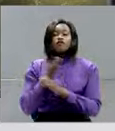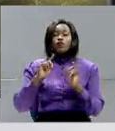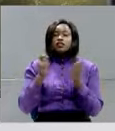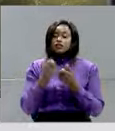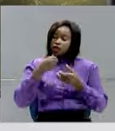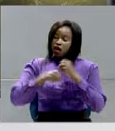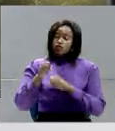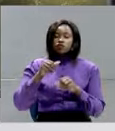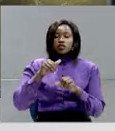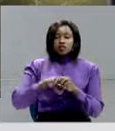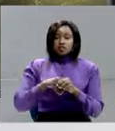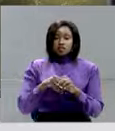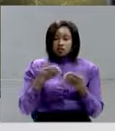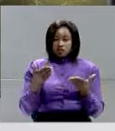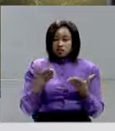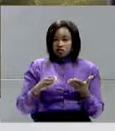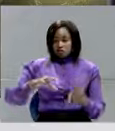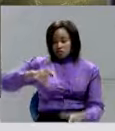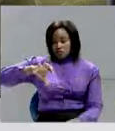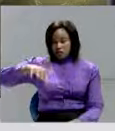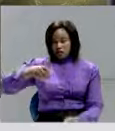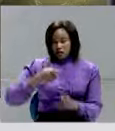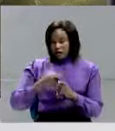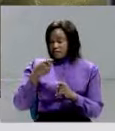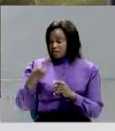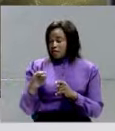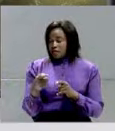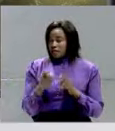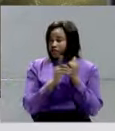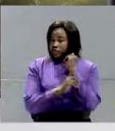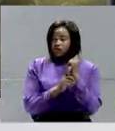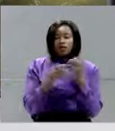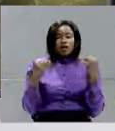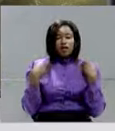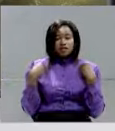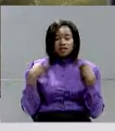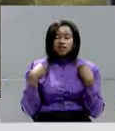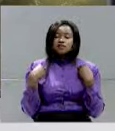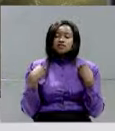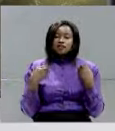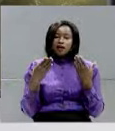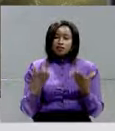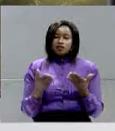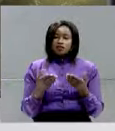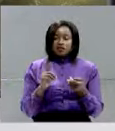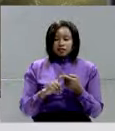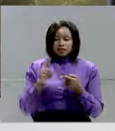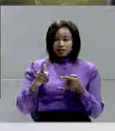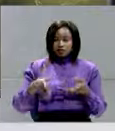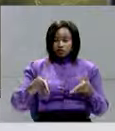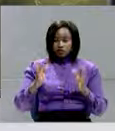the capital, Uganda. In the capital city of Uganda, Kampala District, the exercise has been enforced along Entebbe Road.